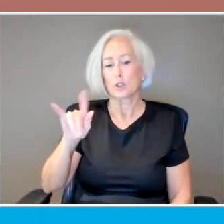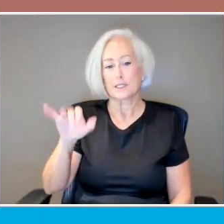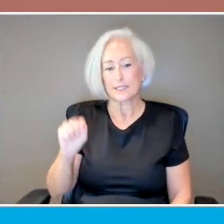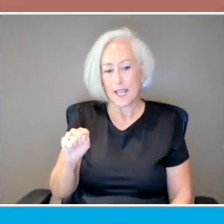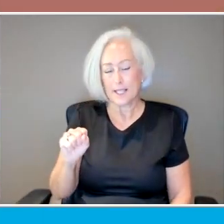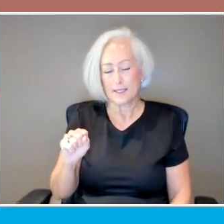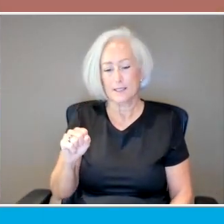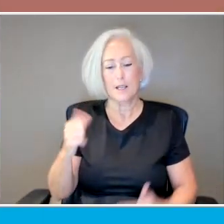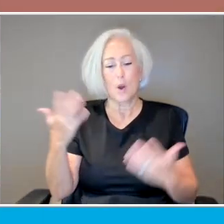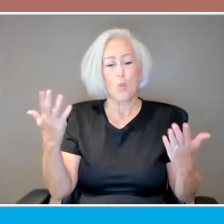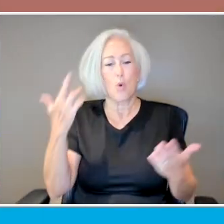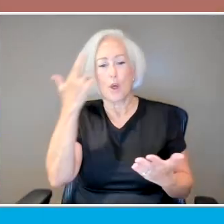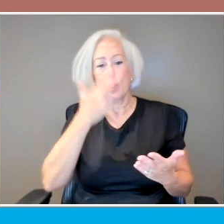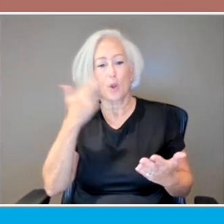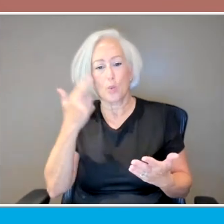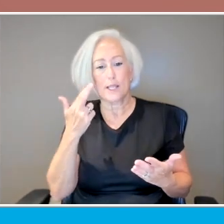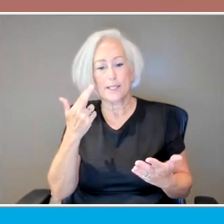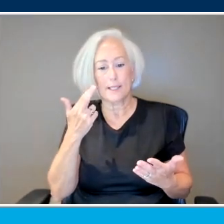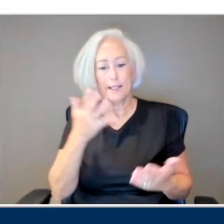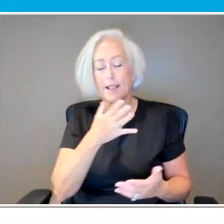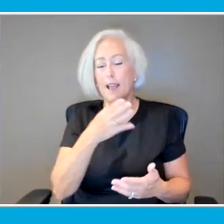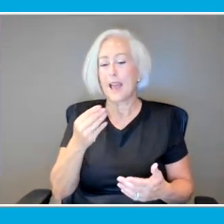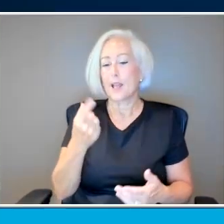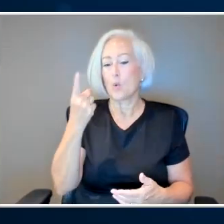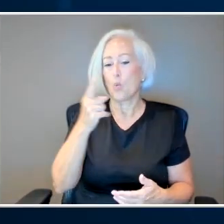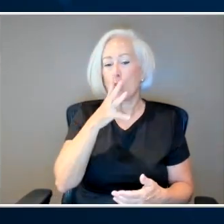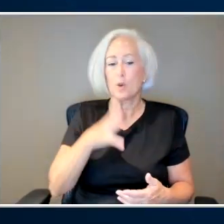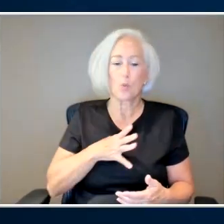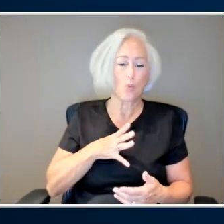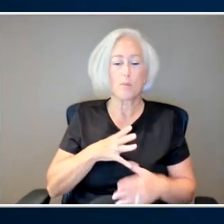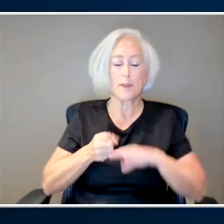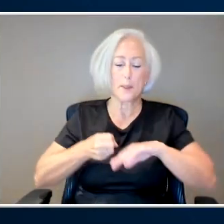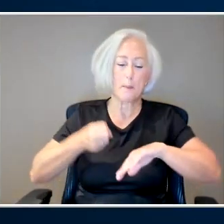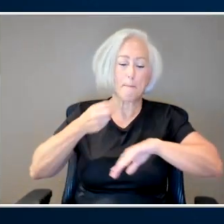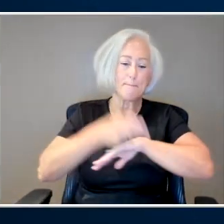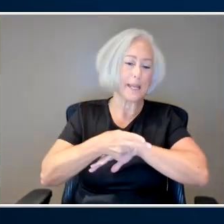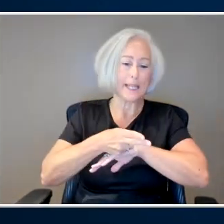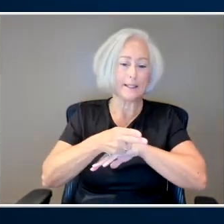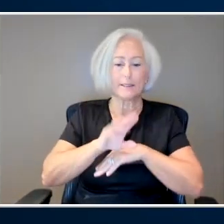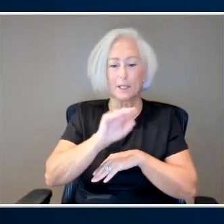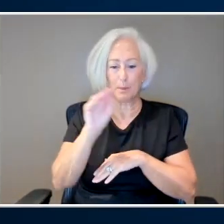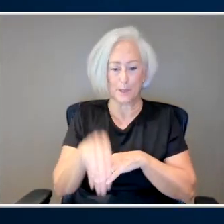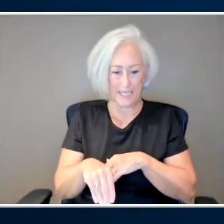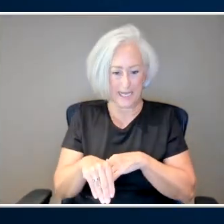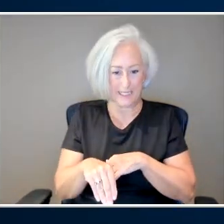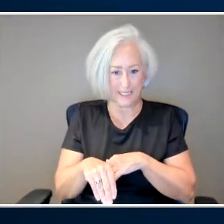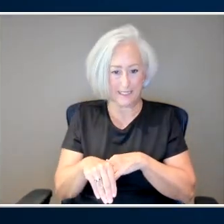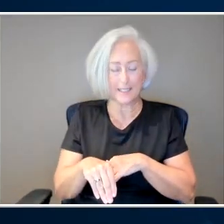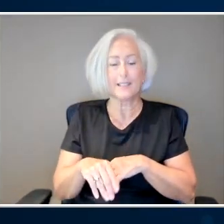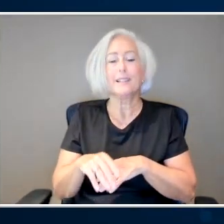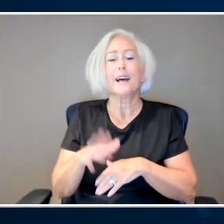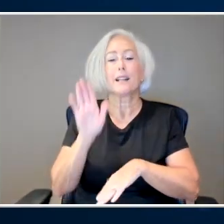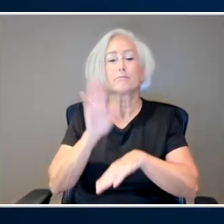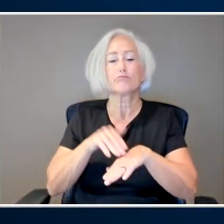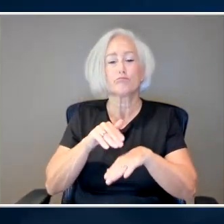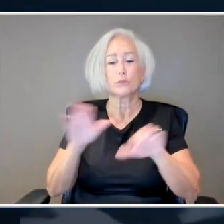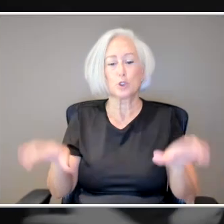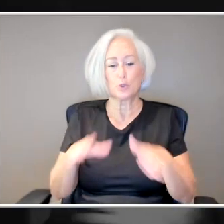woman who beat the odds. Her story of hope and a call to action. Wednesday at 8.